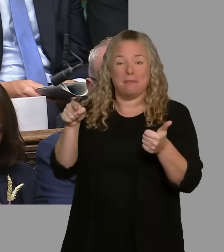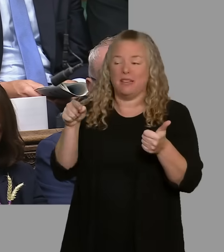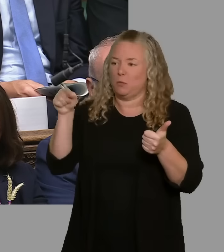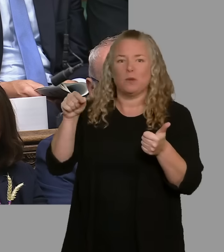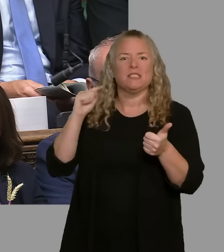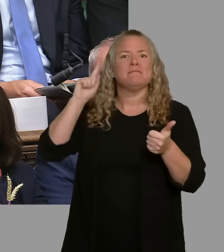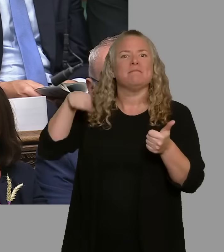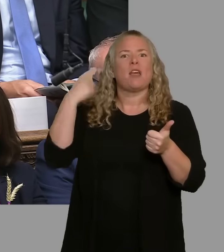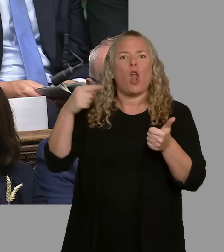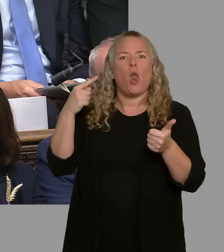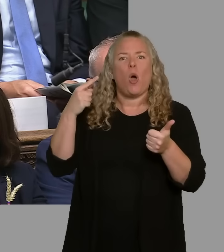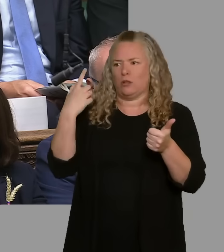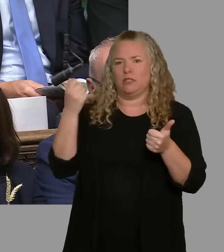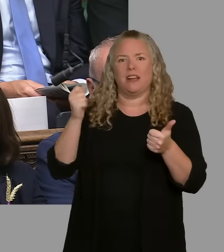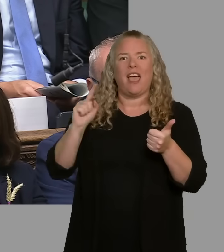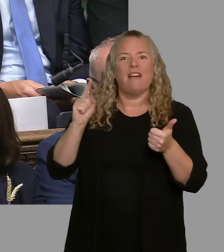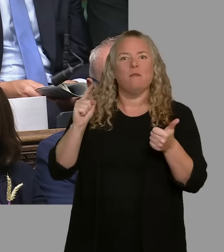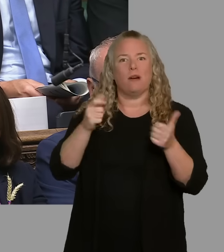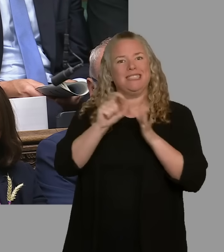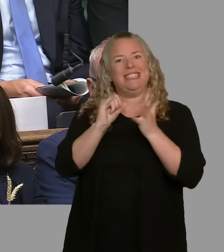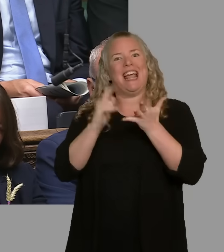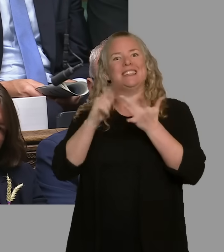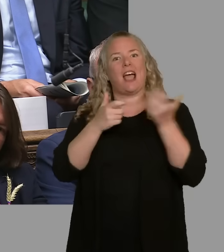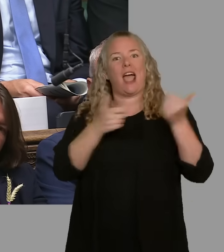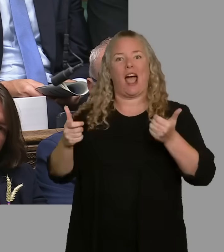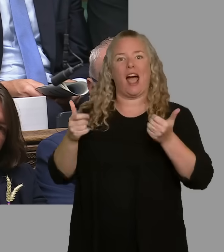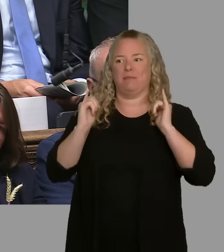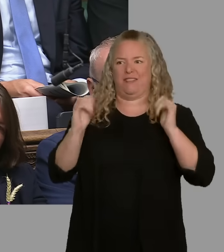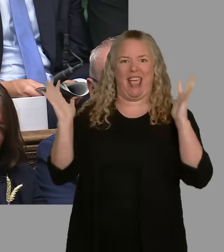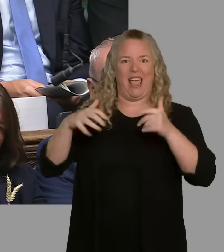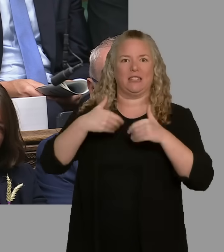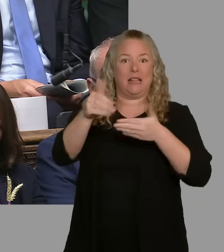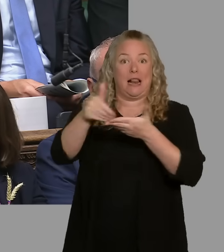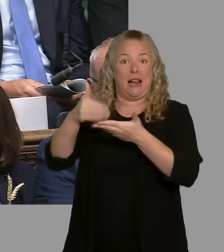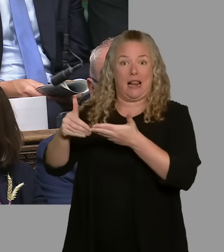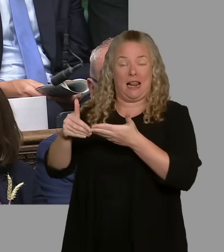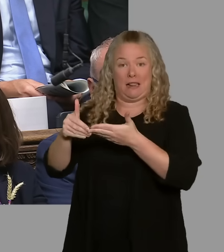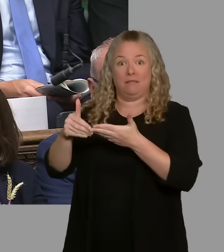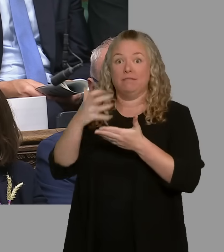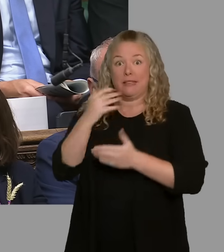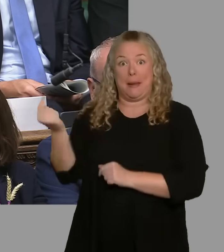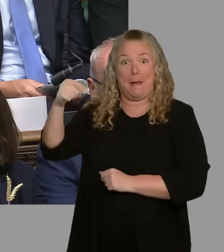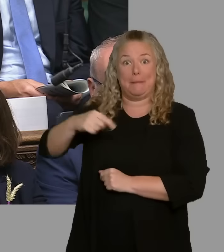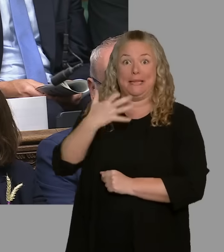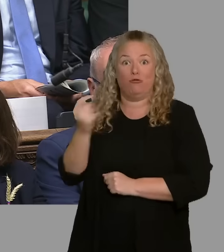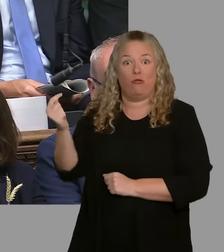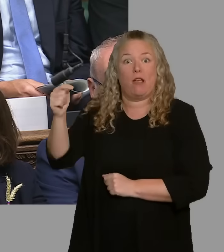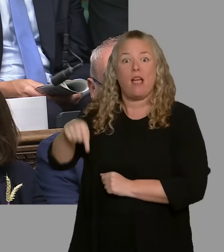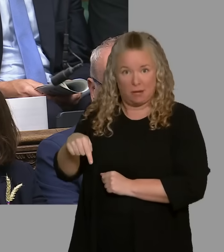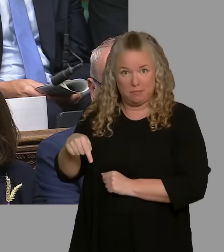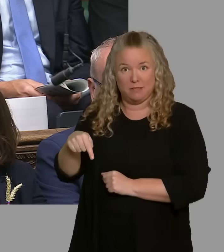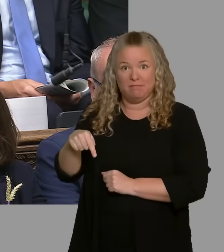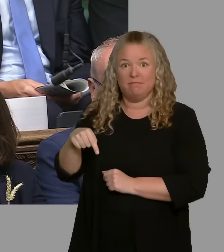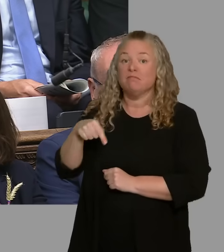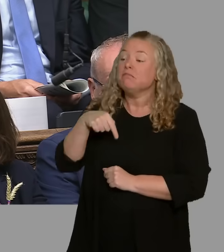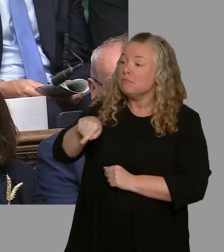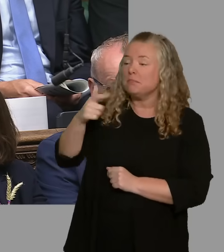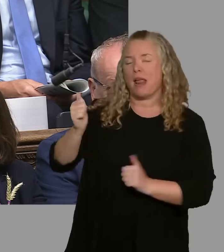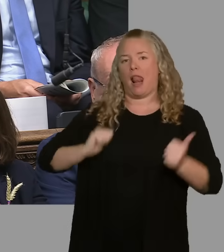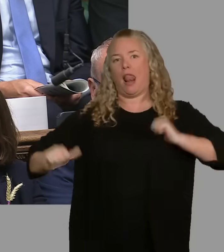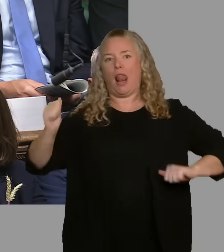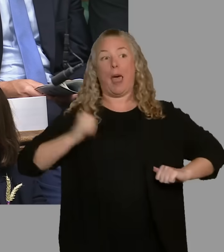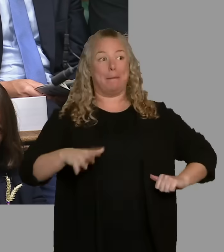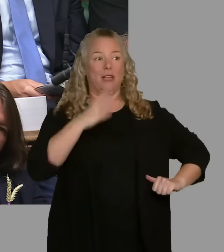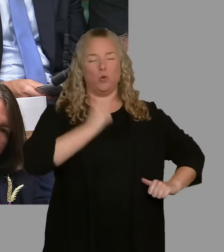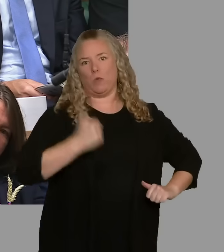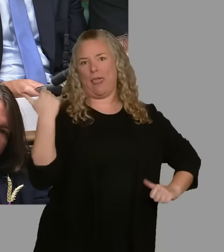to kill men, women and children. So this government often asks us what more we expect them to do when it